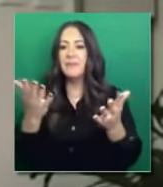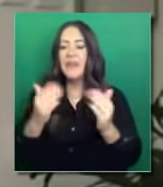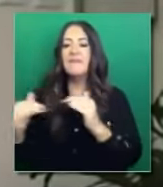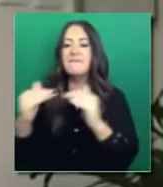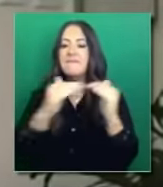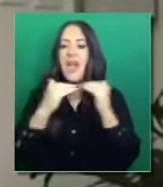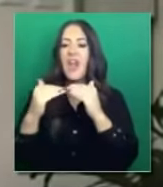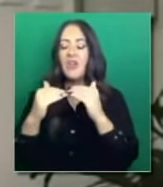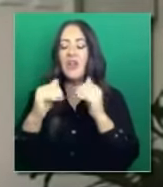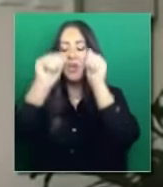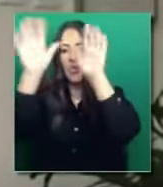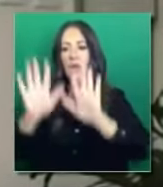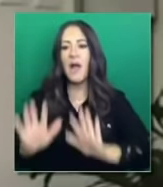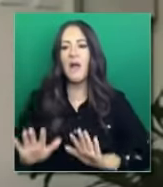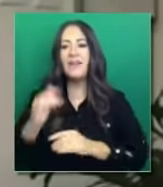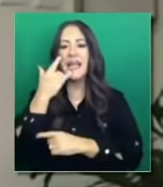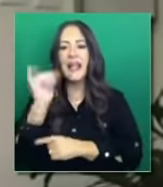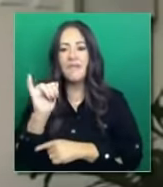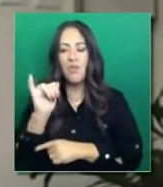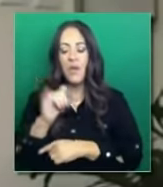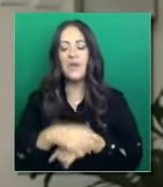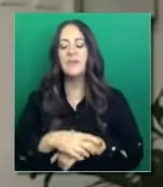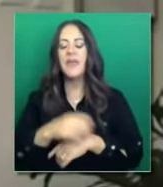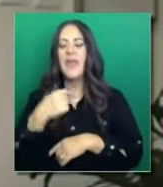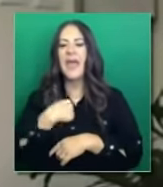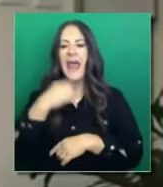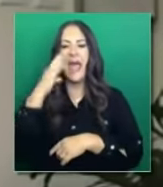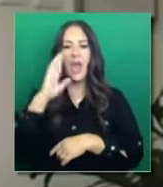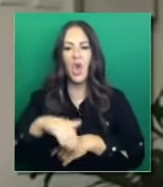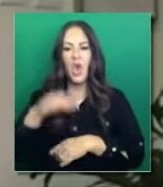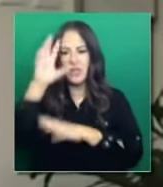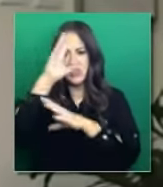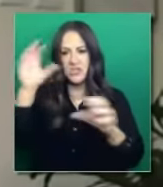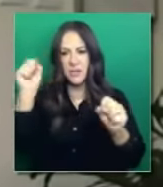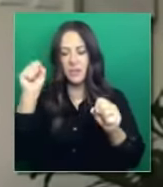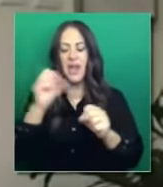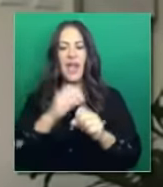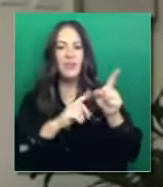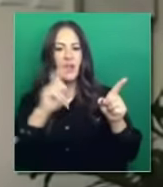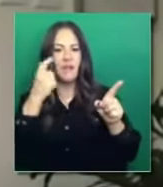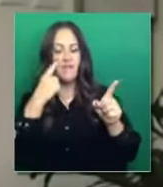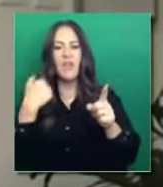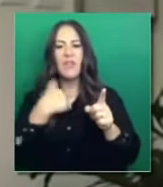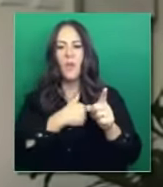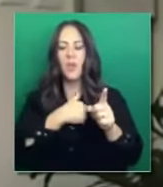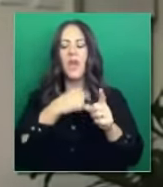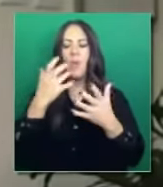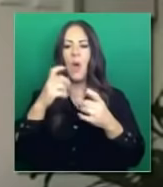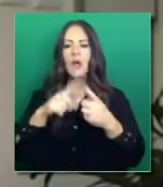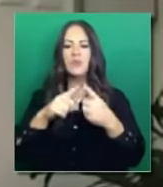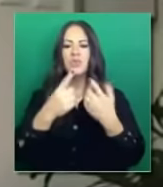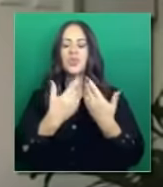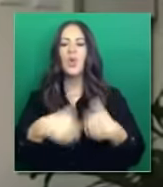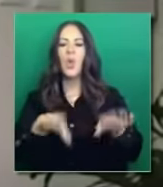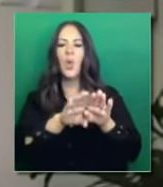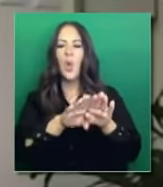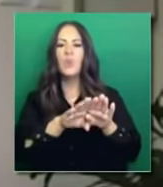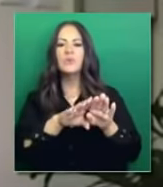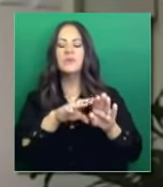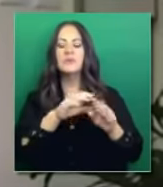welcome an incoming president who is determined to bring the pandemic to a close, that we support schools in being able to